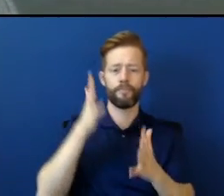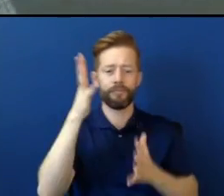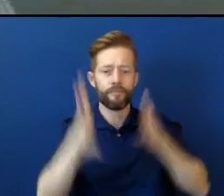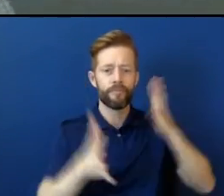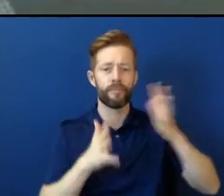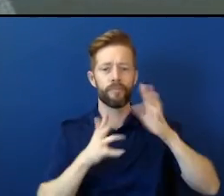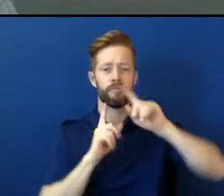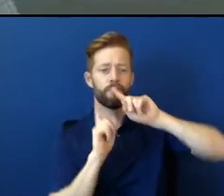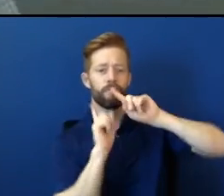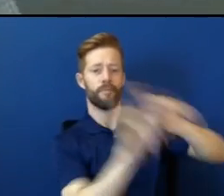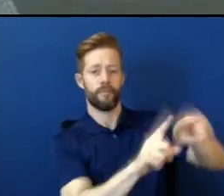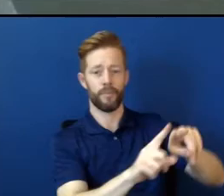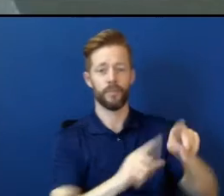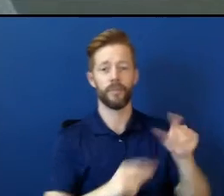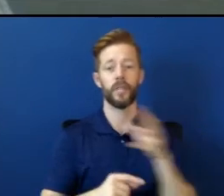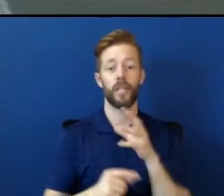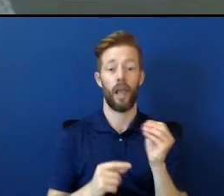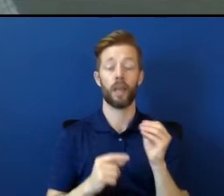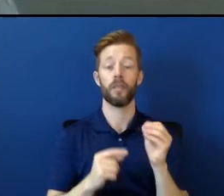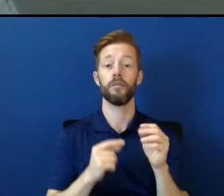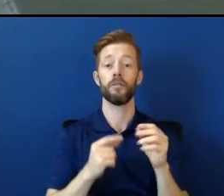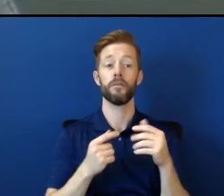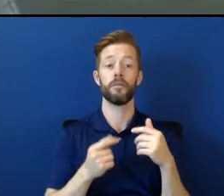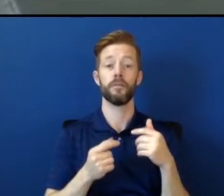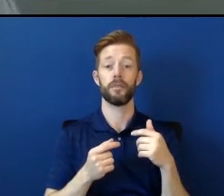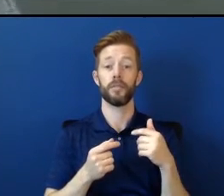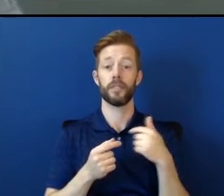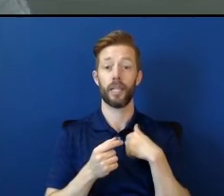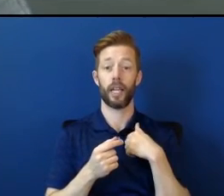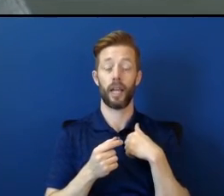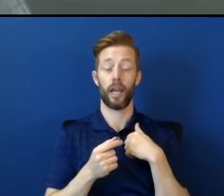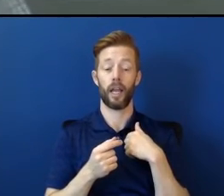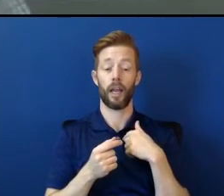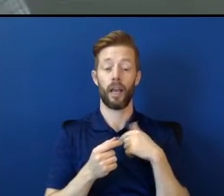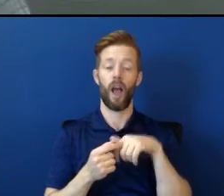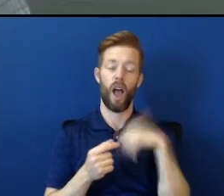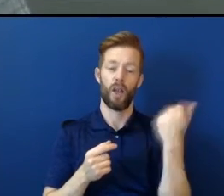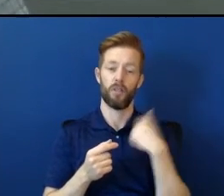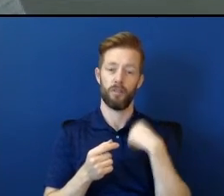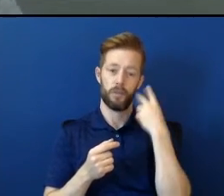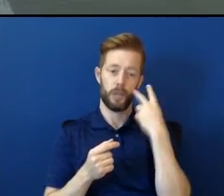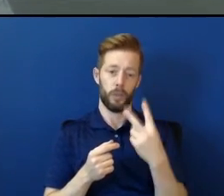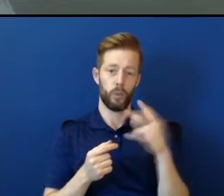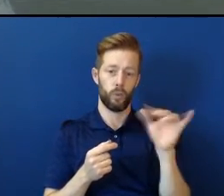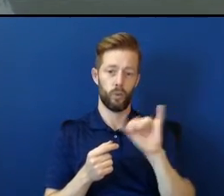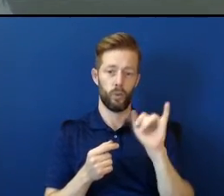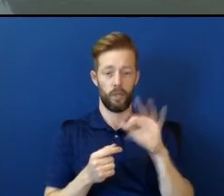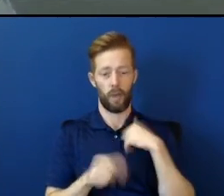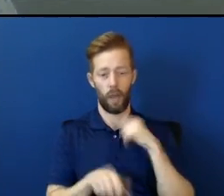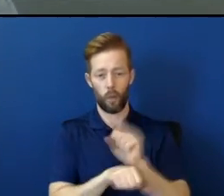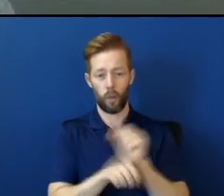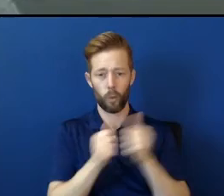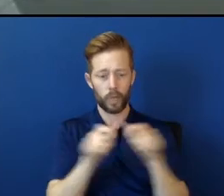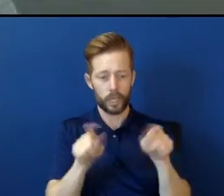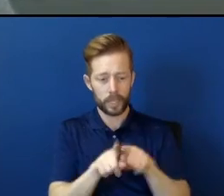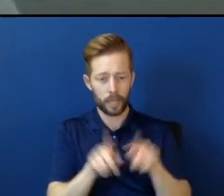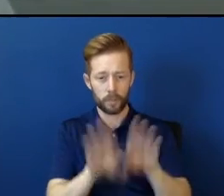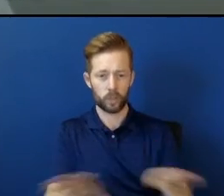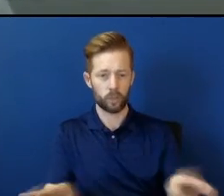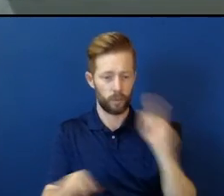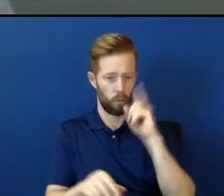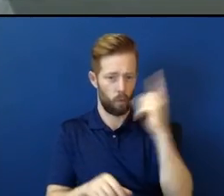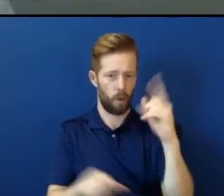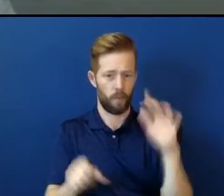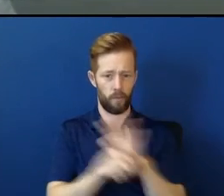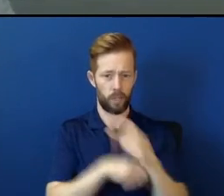response. And what I've also seen when I've worked with the same children for a